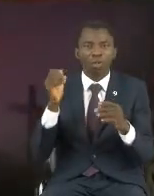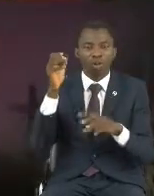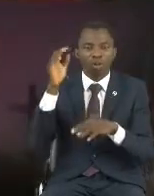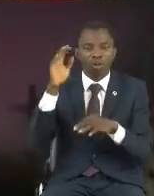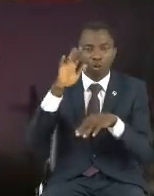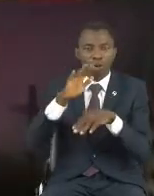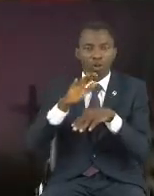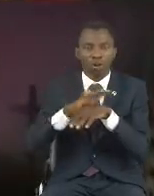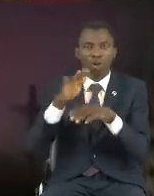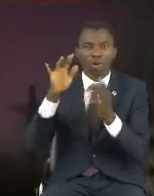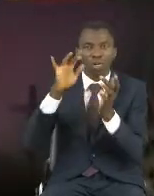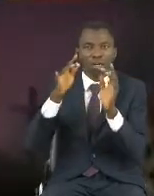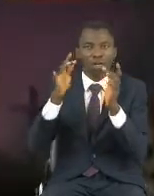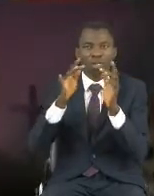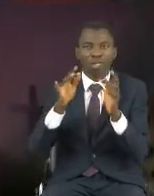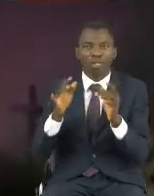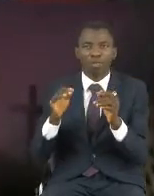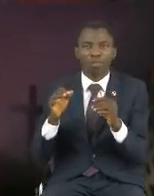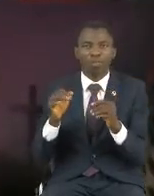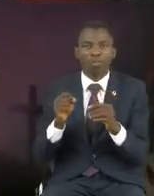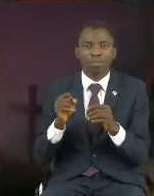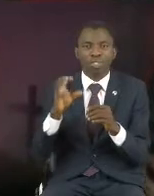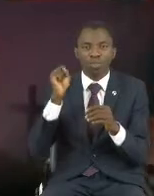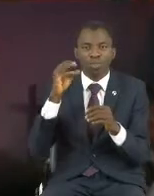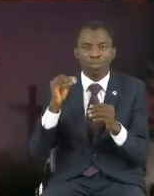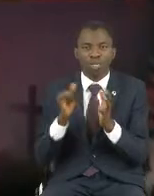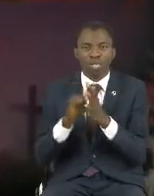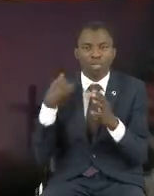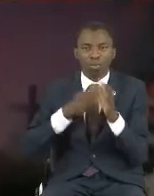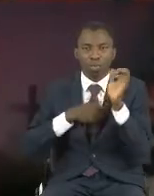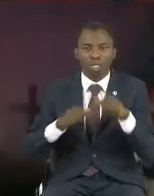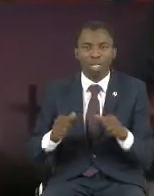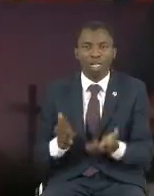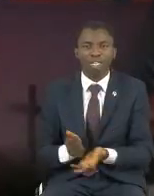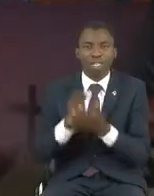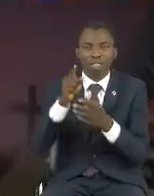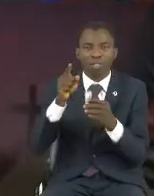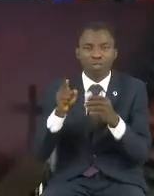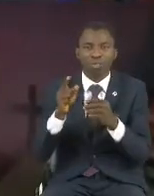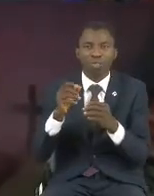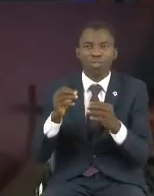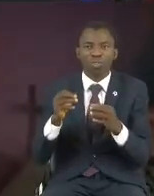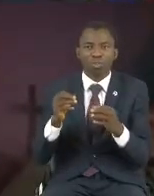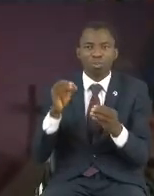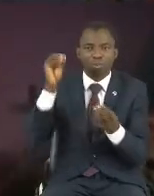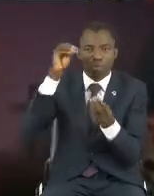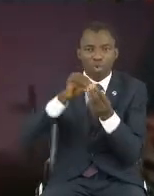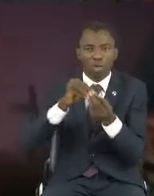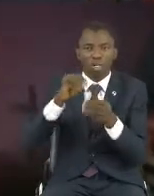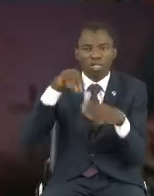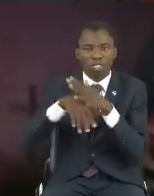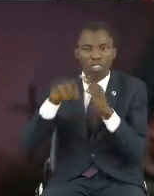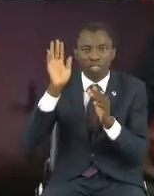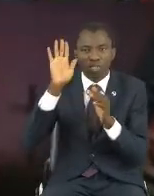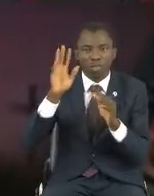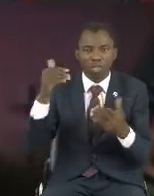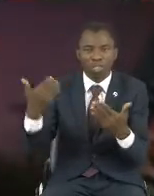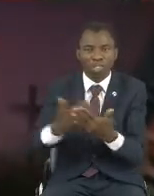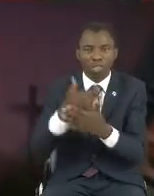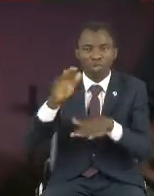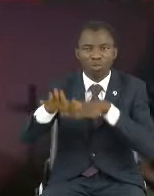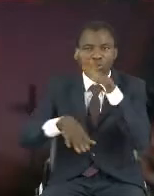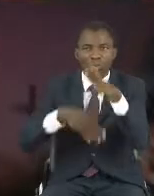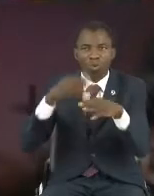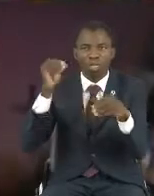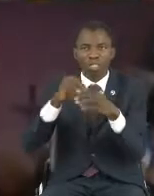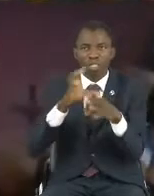can assist you further in your new work with Christ. Also, if you are listening